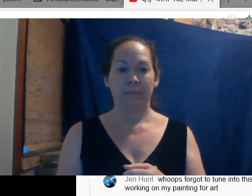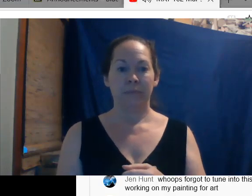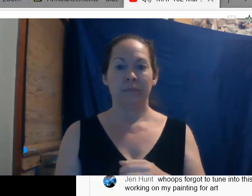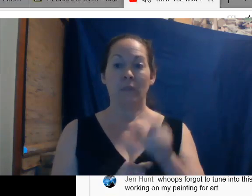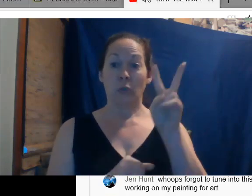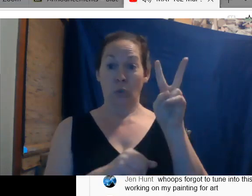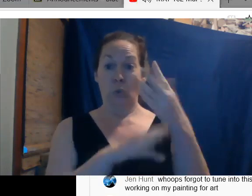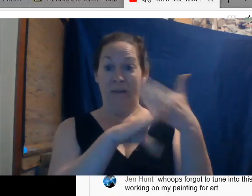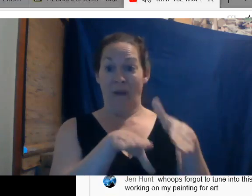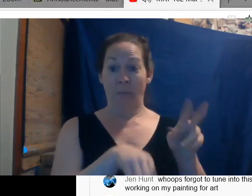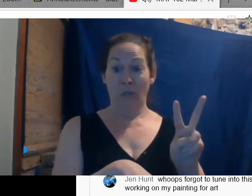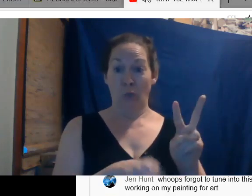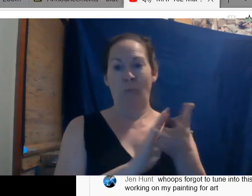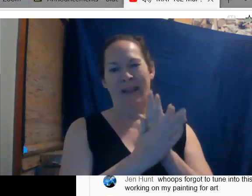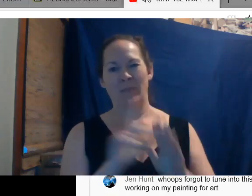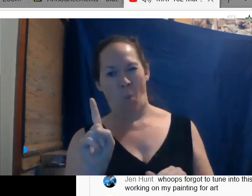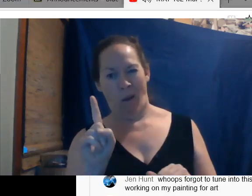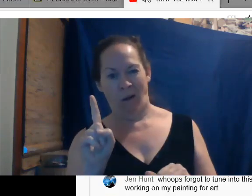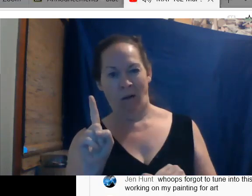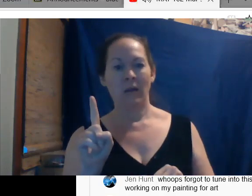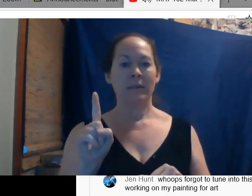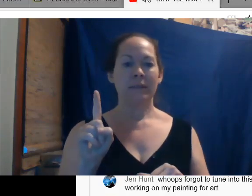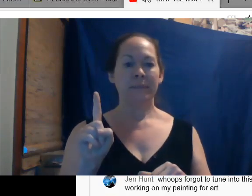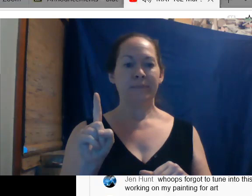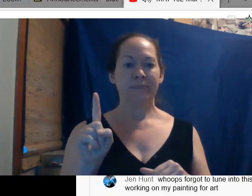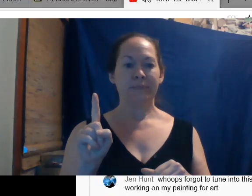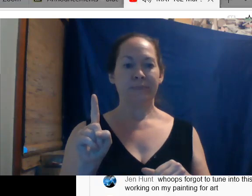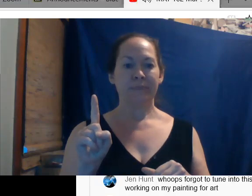2 divided by 2 is 1.